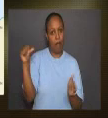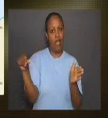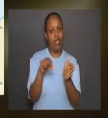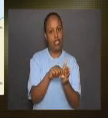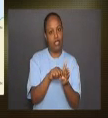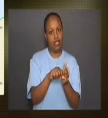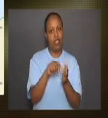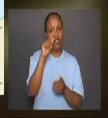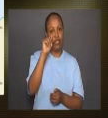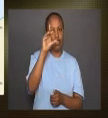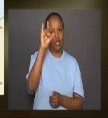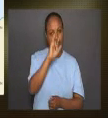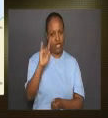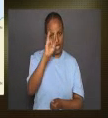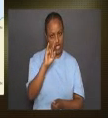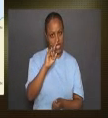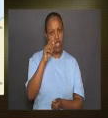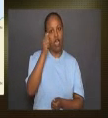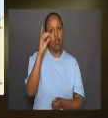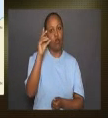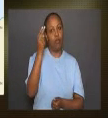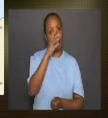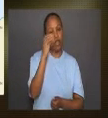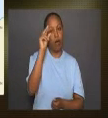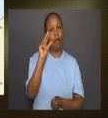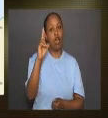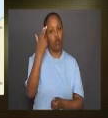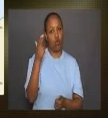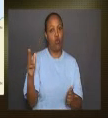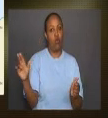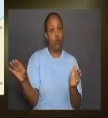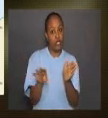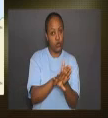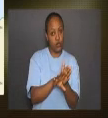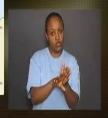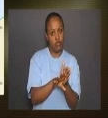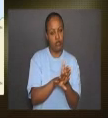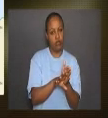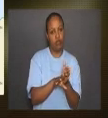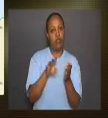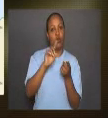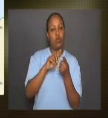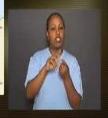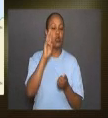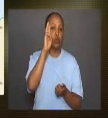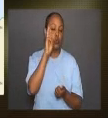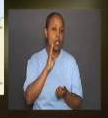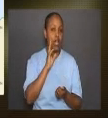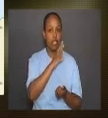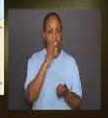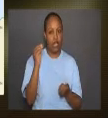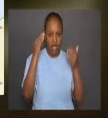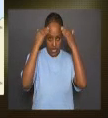the Kezi, Akobo, and Baro rivers flow into the Sudan